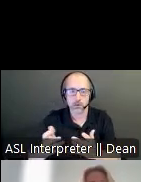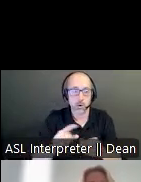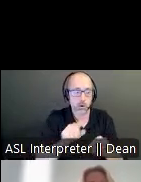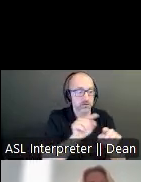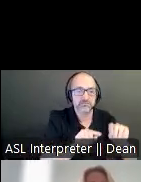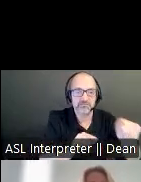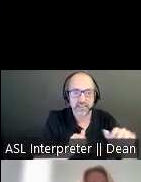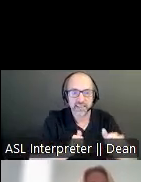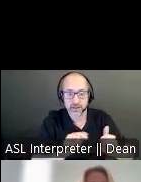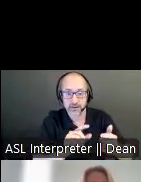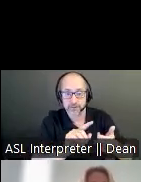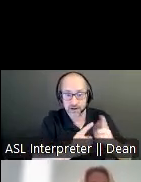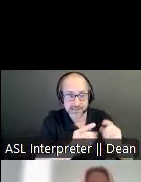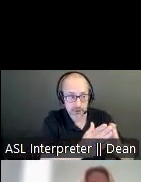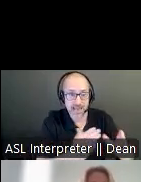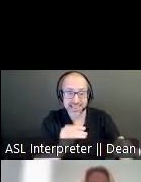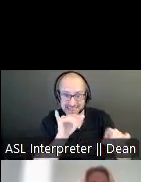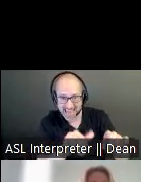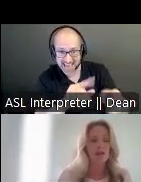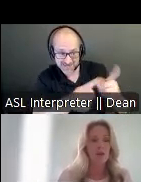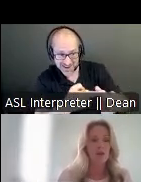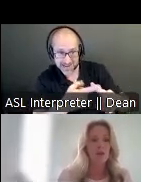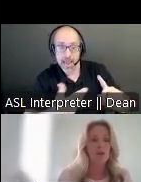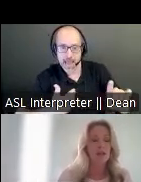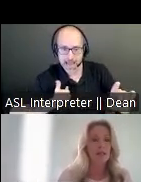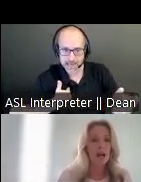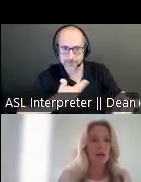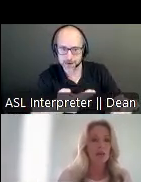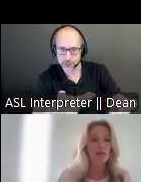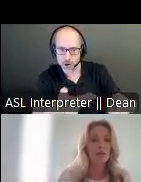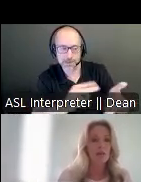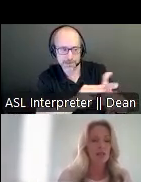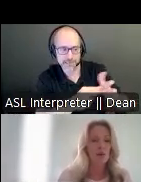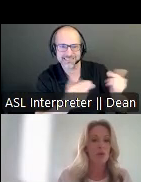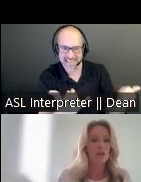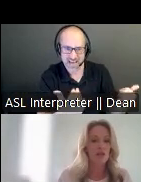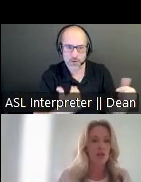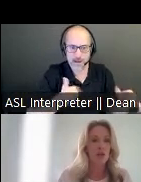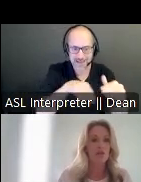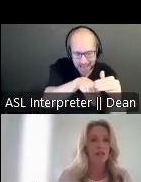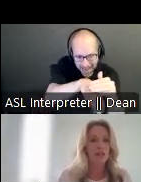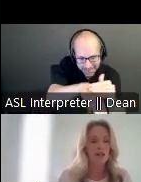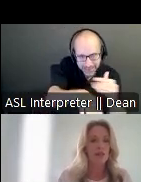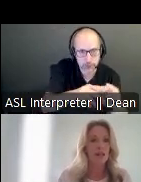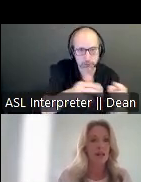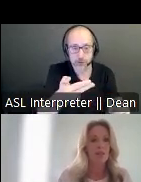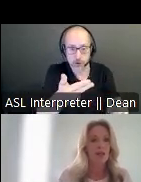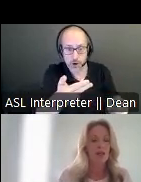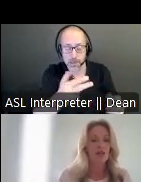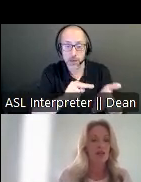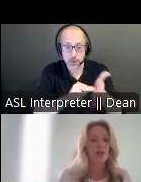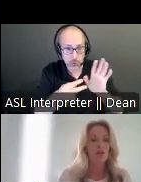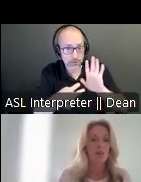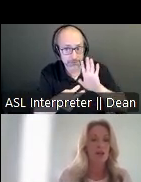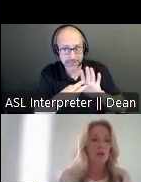and that individual has access to firearms. So this helps ensure victim safety by making